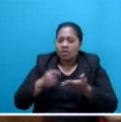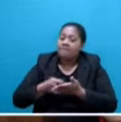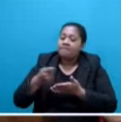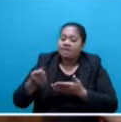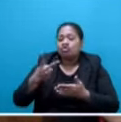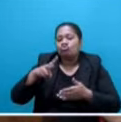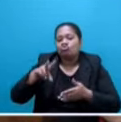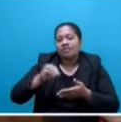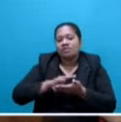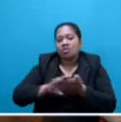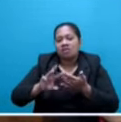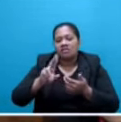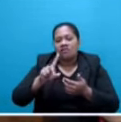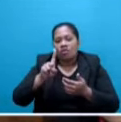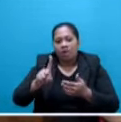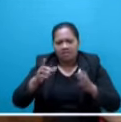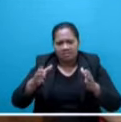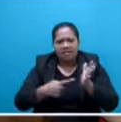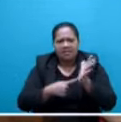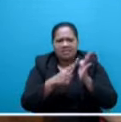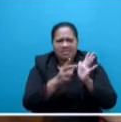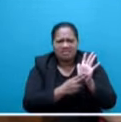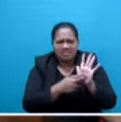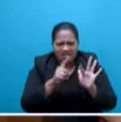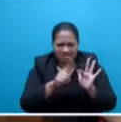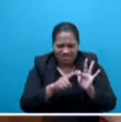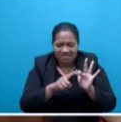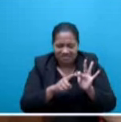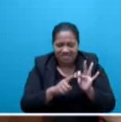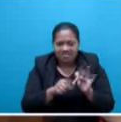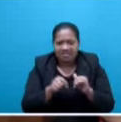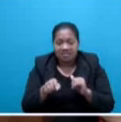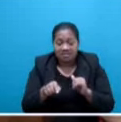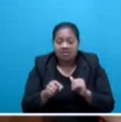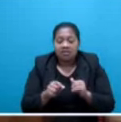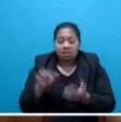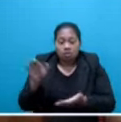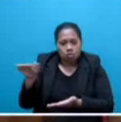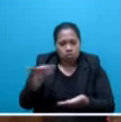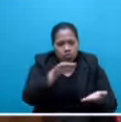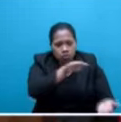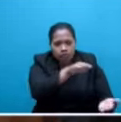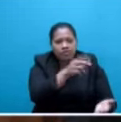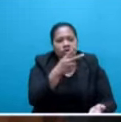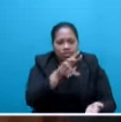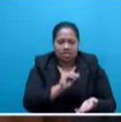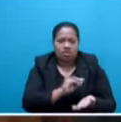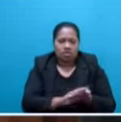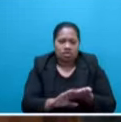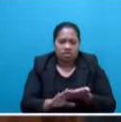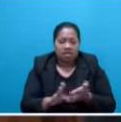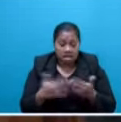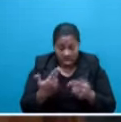cane, and this provided great relief to our cane farmers. Now our farmers would not have